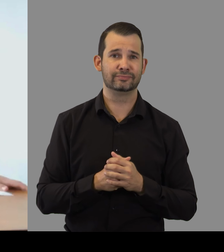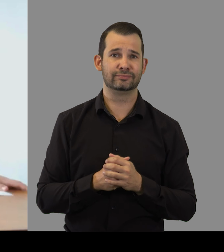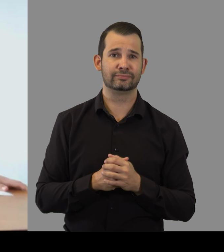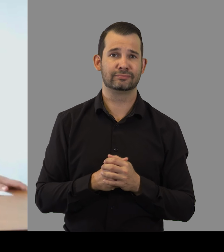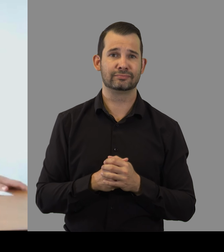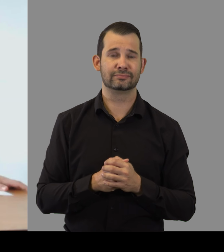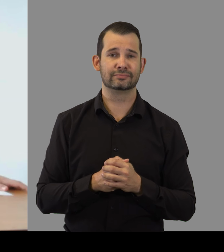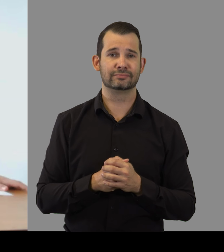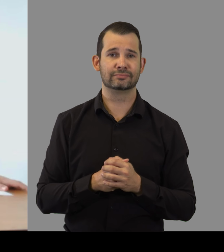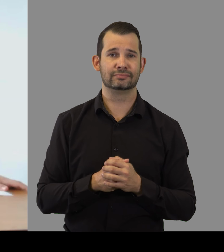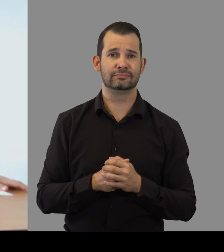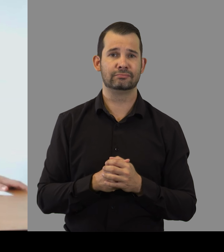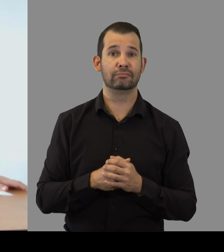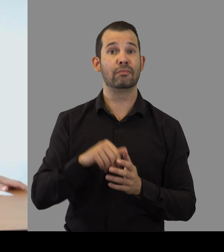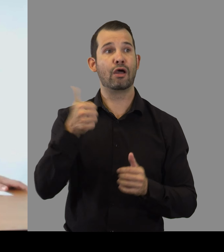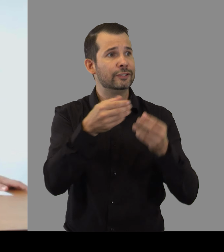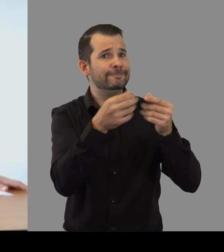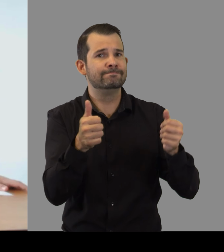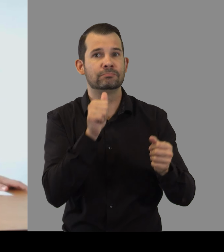and self-harm.